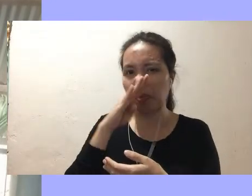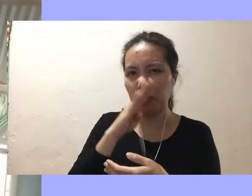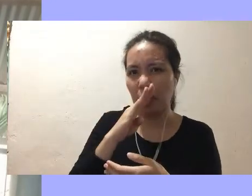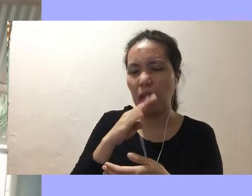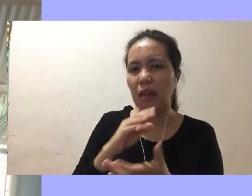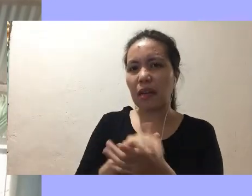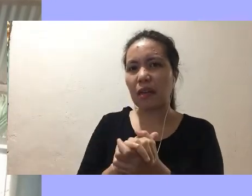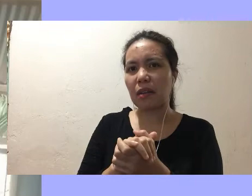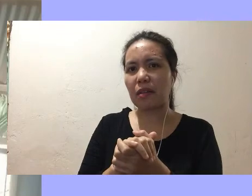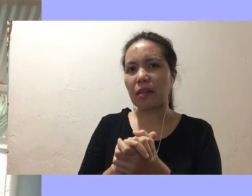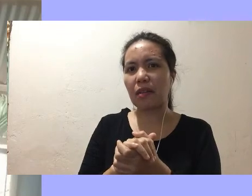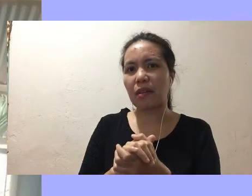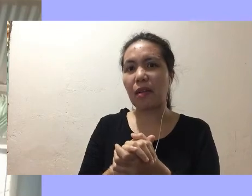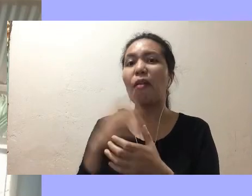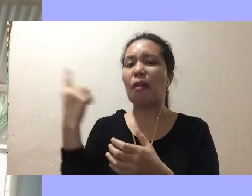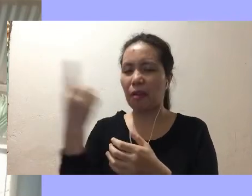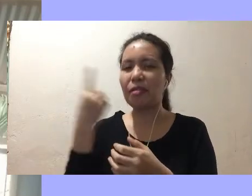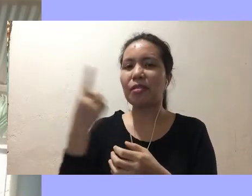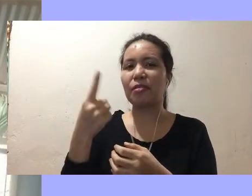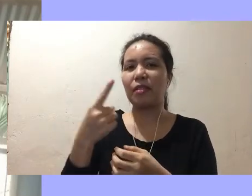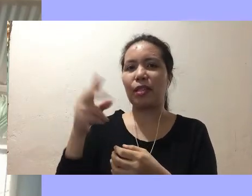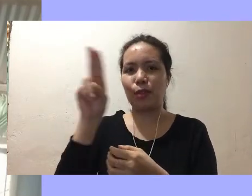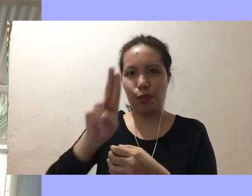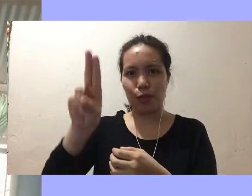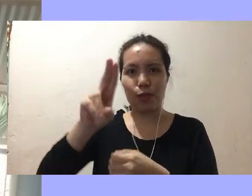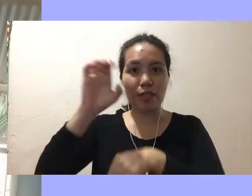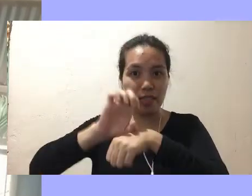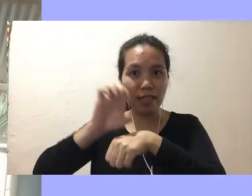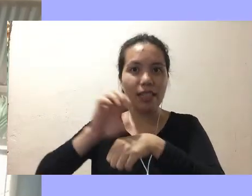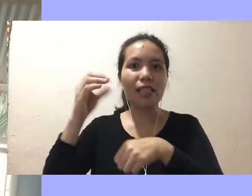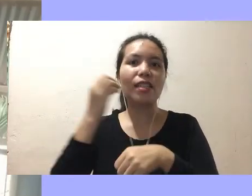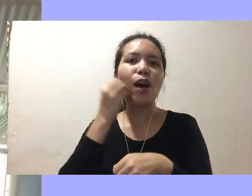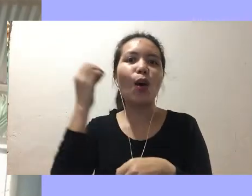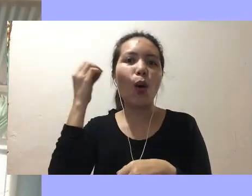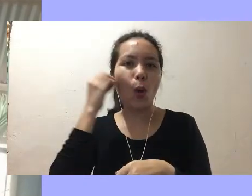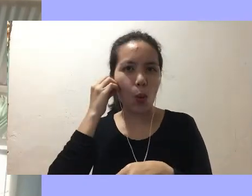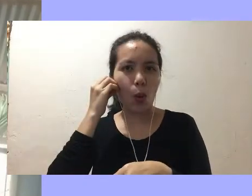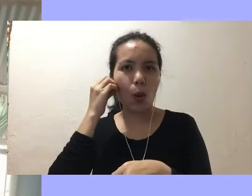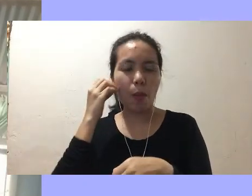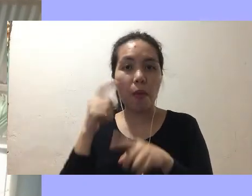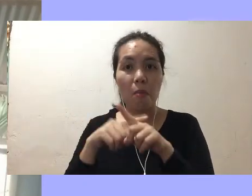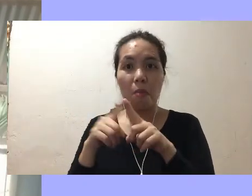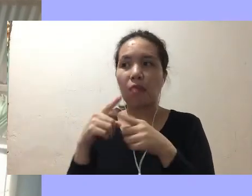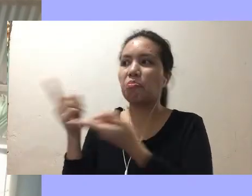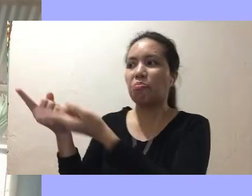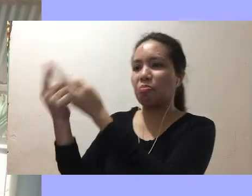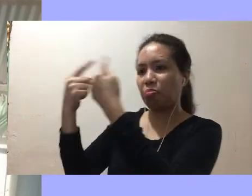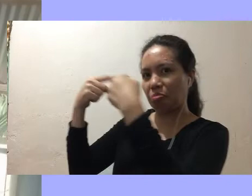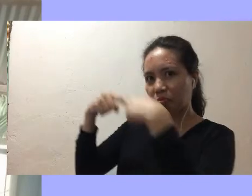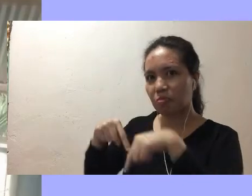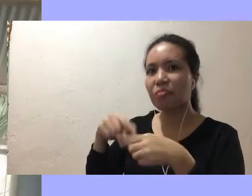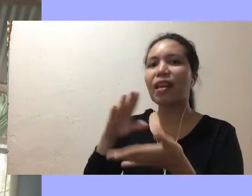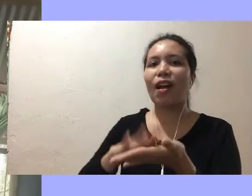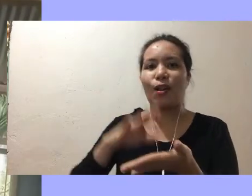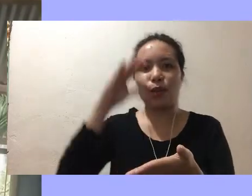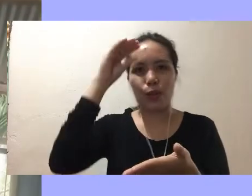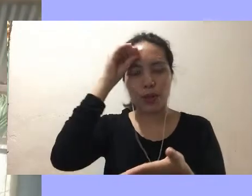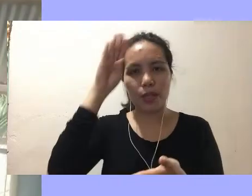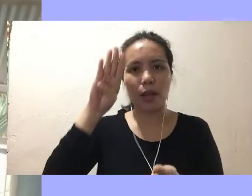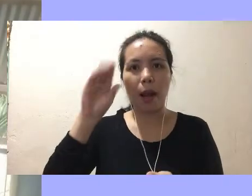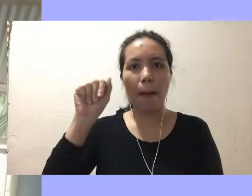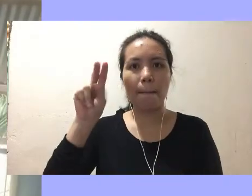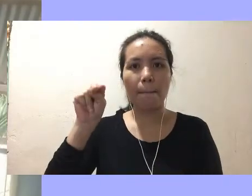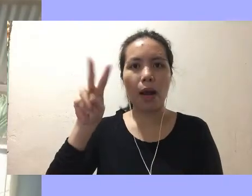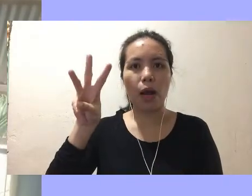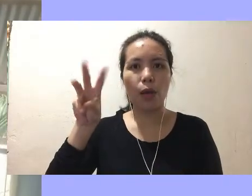is very smart in accepting those languages. In fact, when he came here in my place, he was able